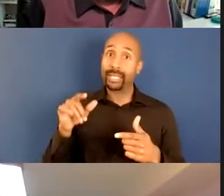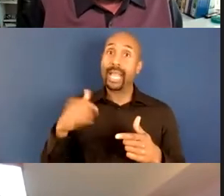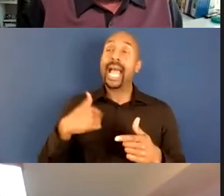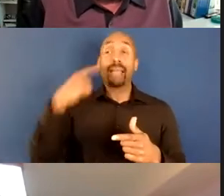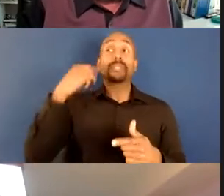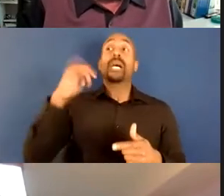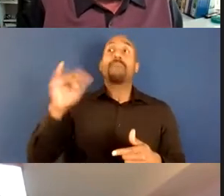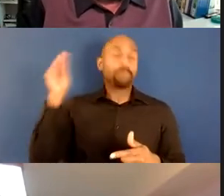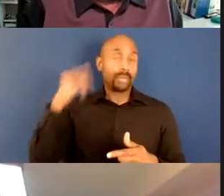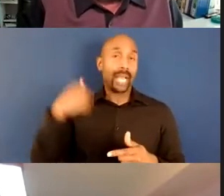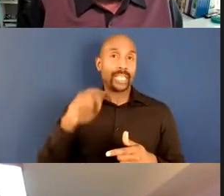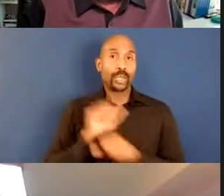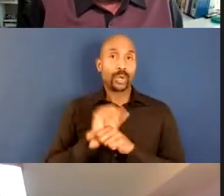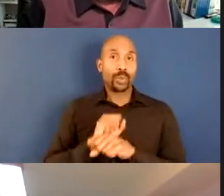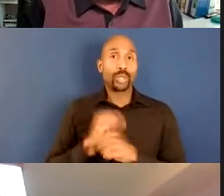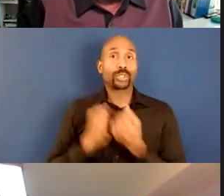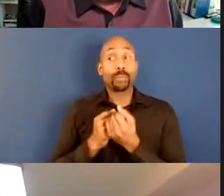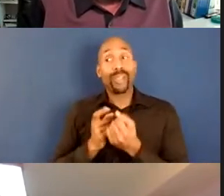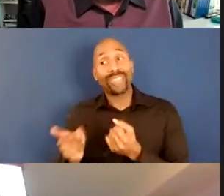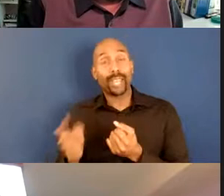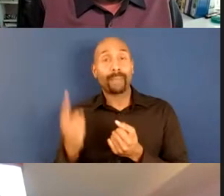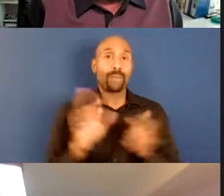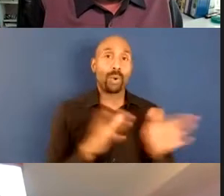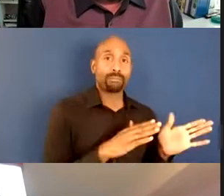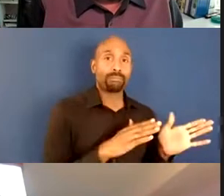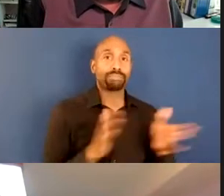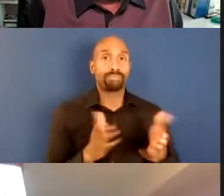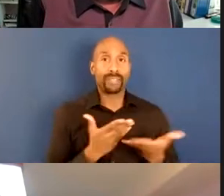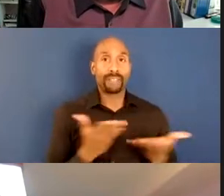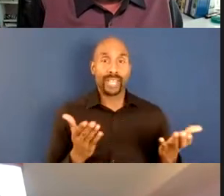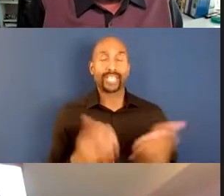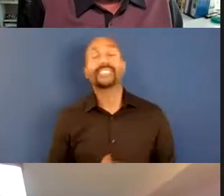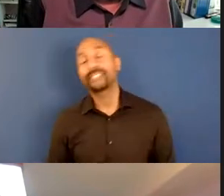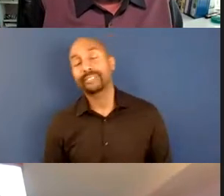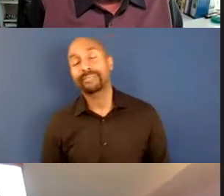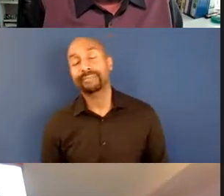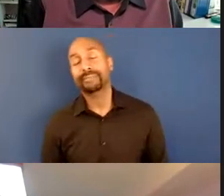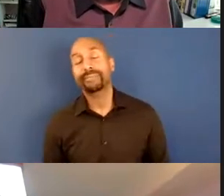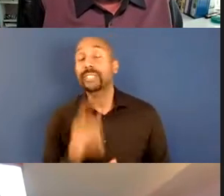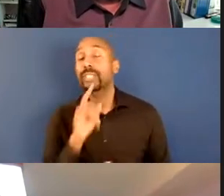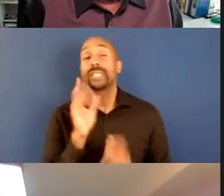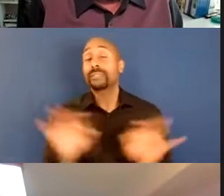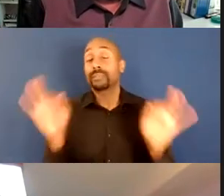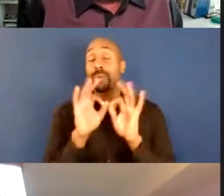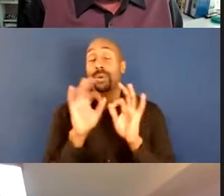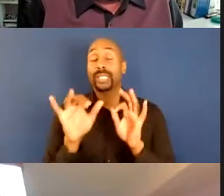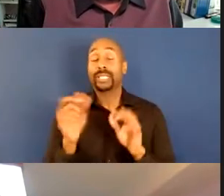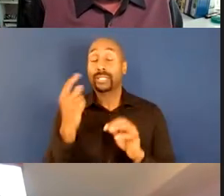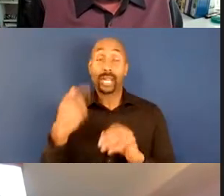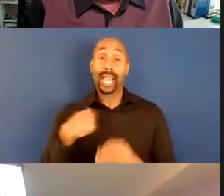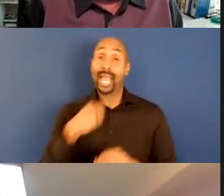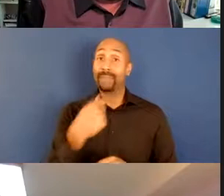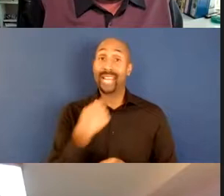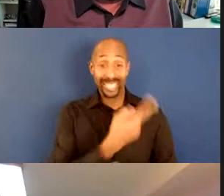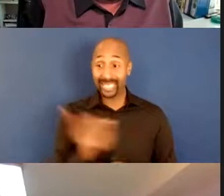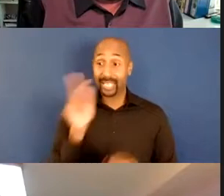things. So I want to say that it's really important to understand that I am not telling people what they